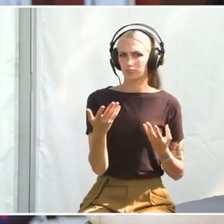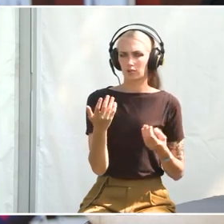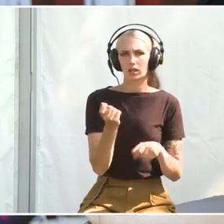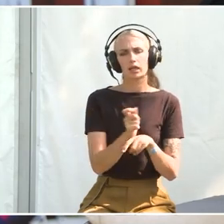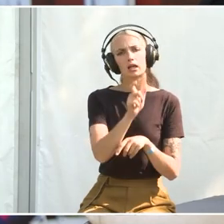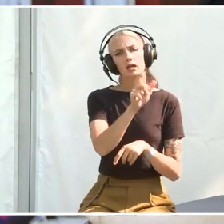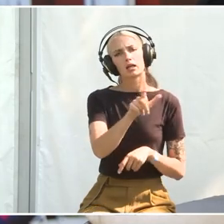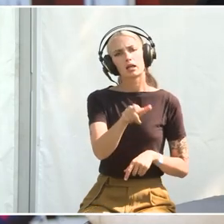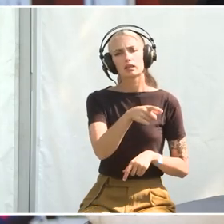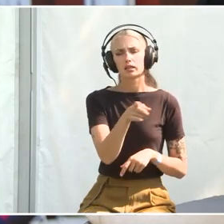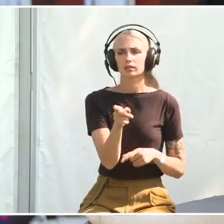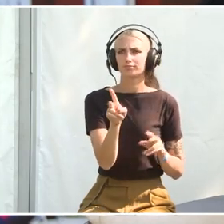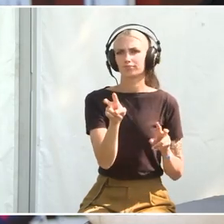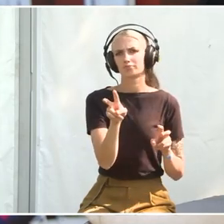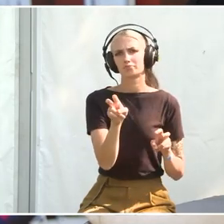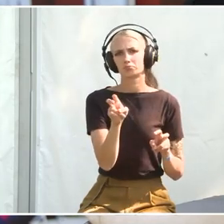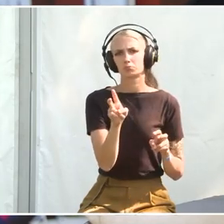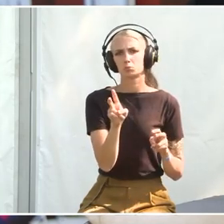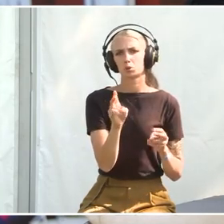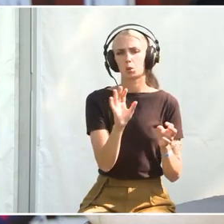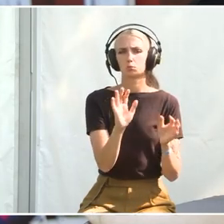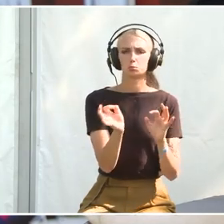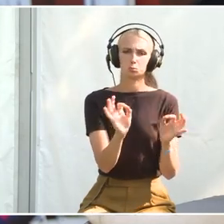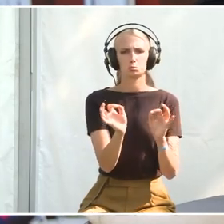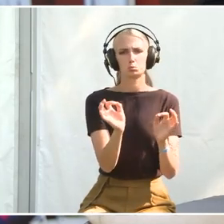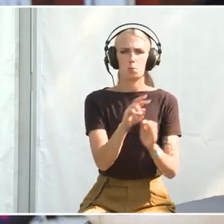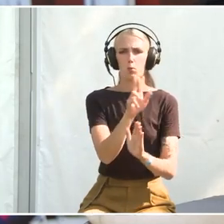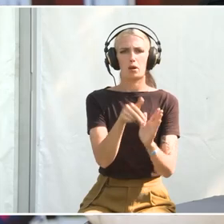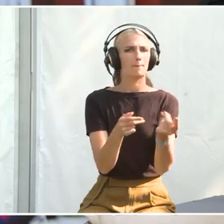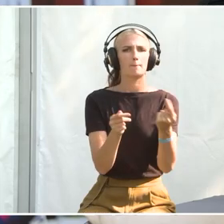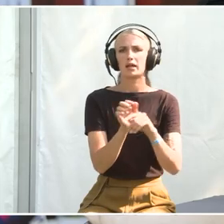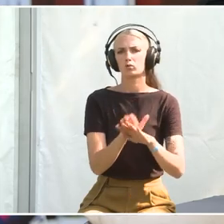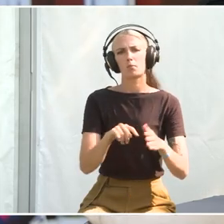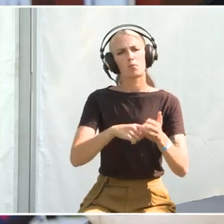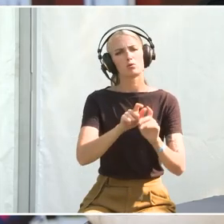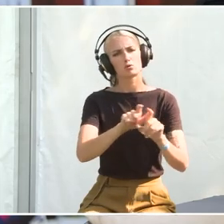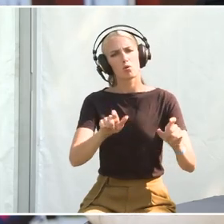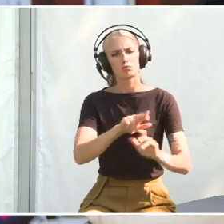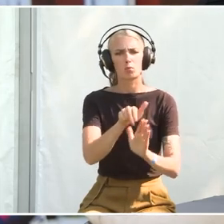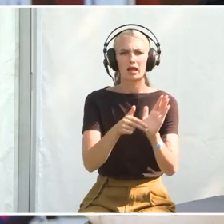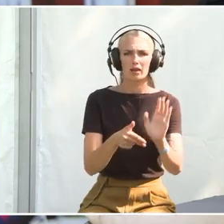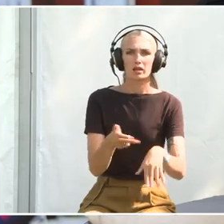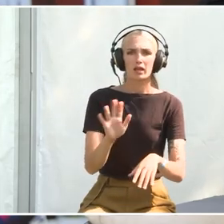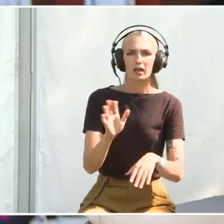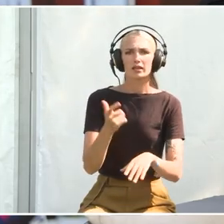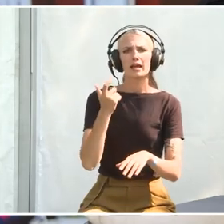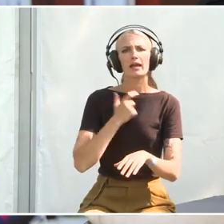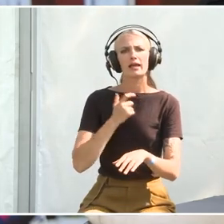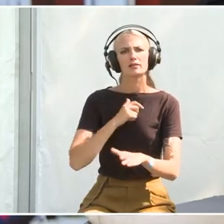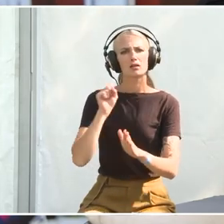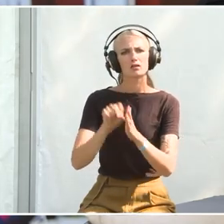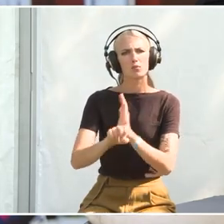some, let's say, mild problems, issues in school or something, but there's lots of suicide prevention, a lot of